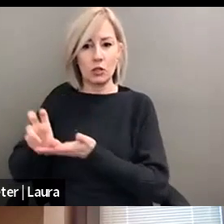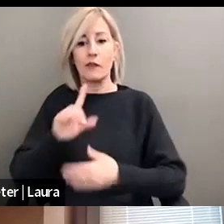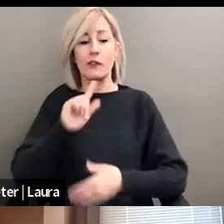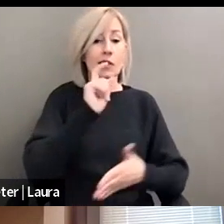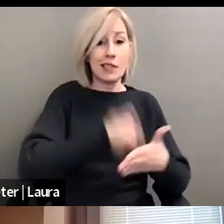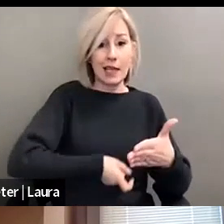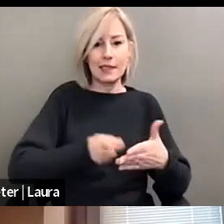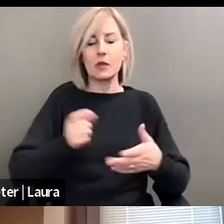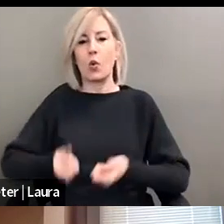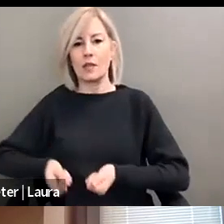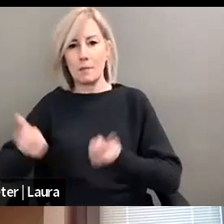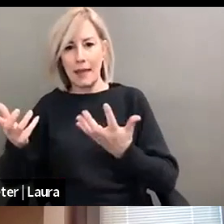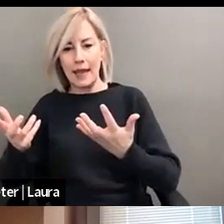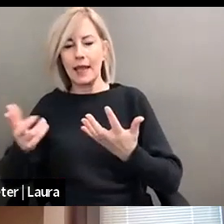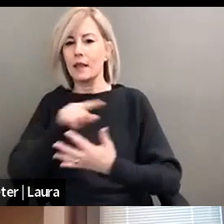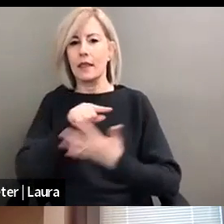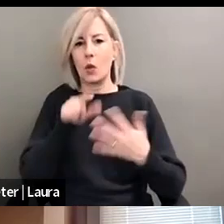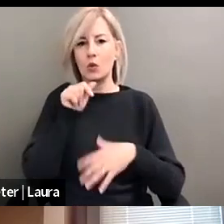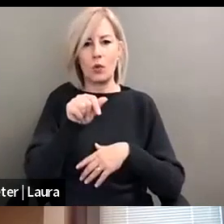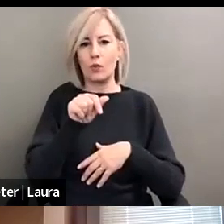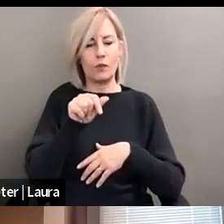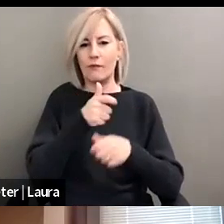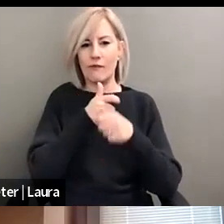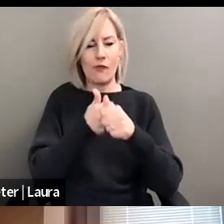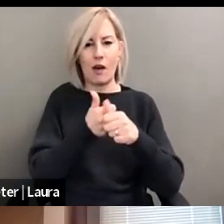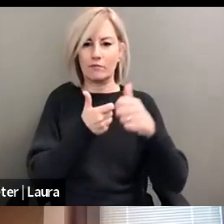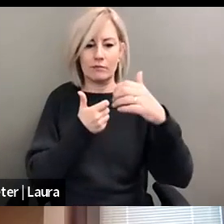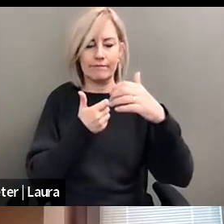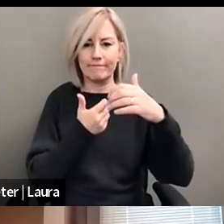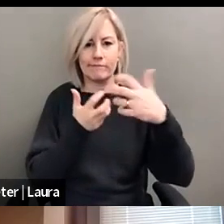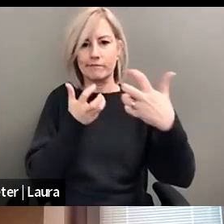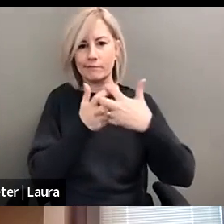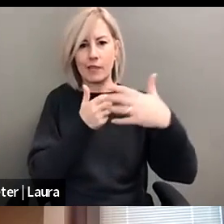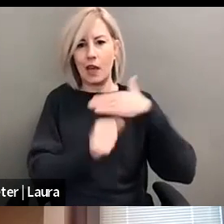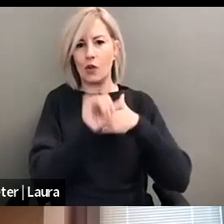spending, those don't fall under the funnel guidelines. But